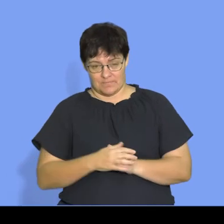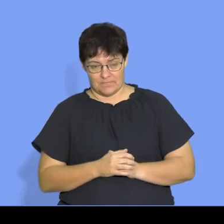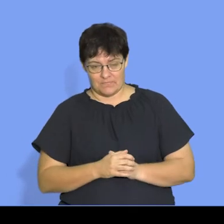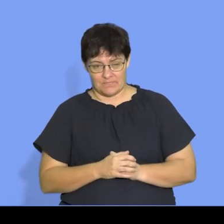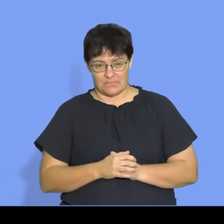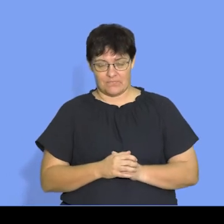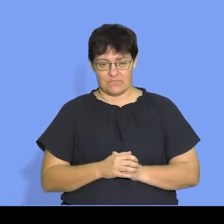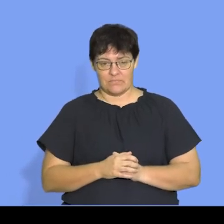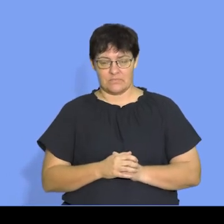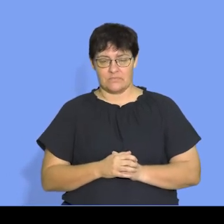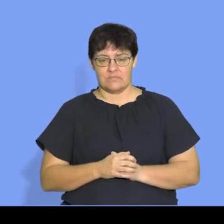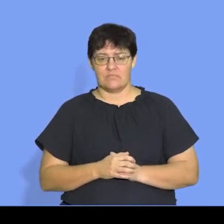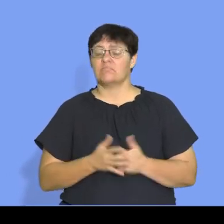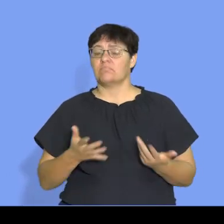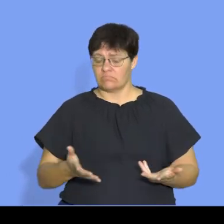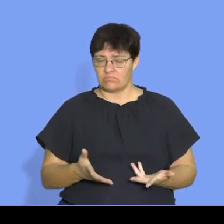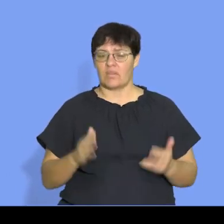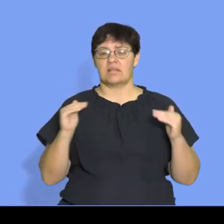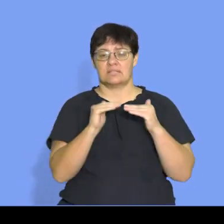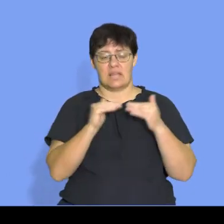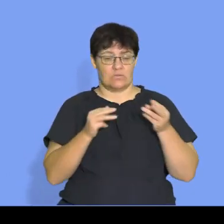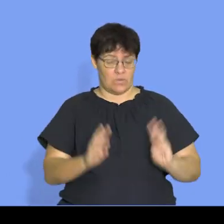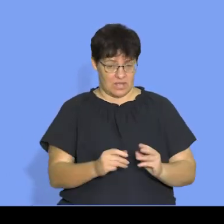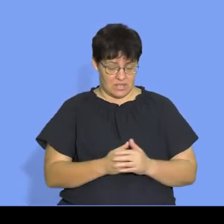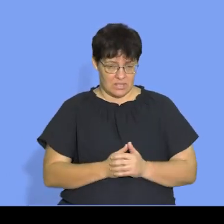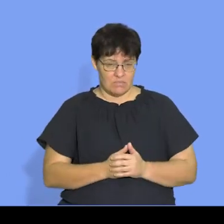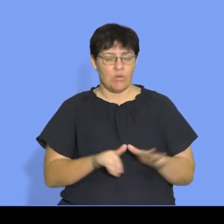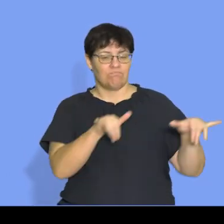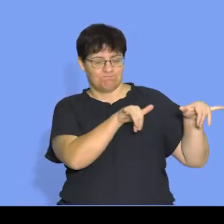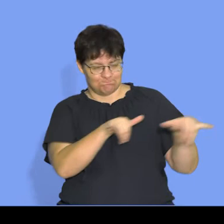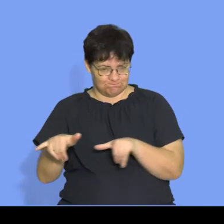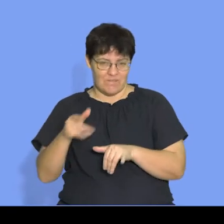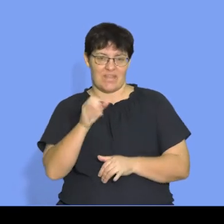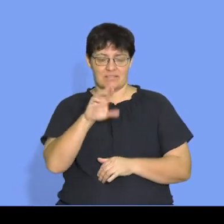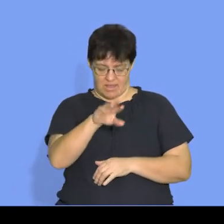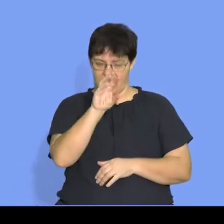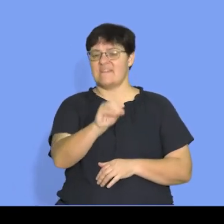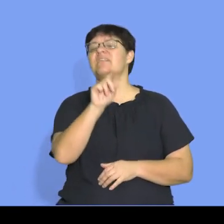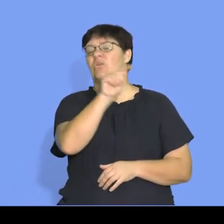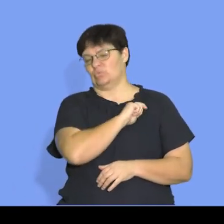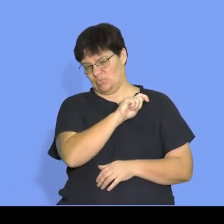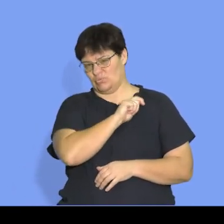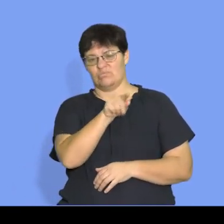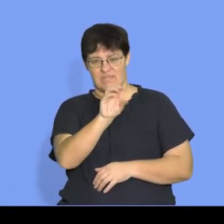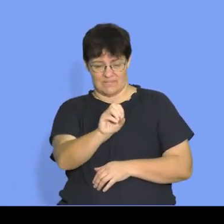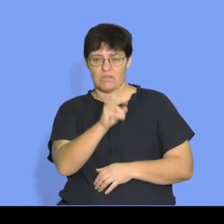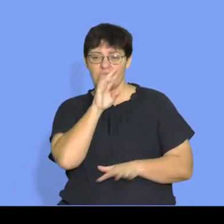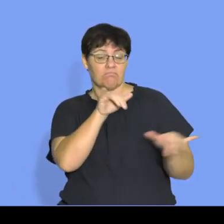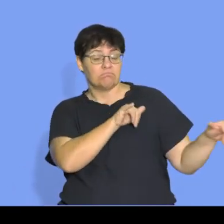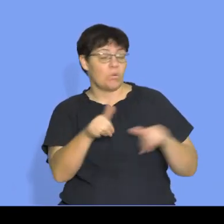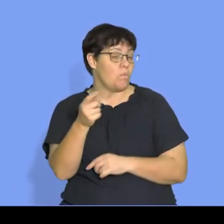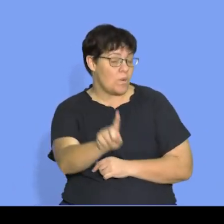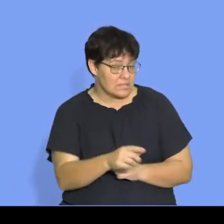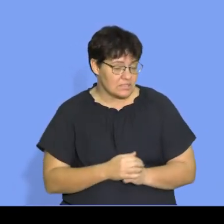Now with this one, it is in standard form. Number one, is there a common factor? Definitely. That's where we start. So my common factor